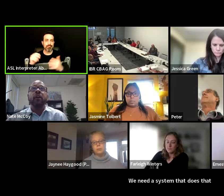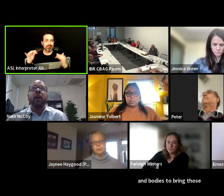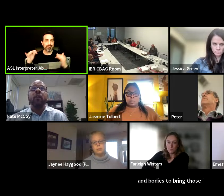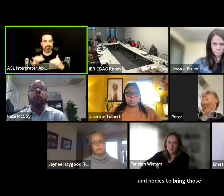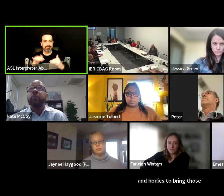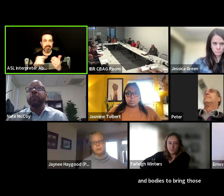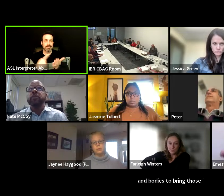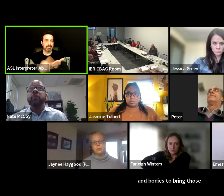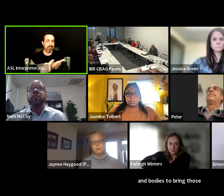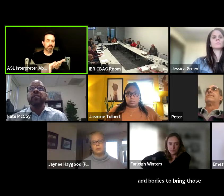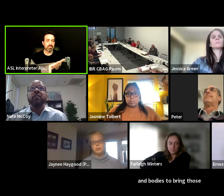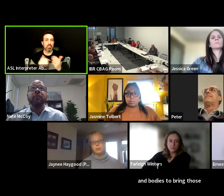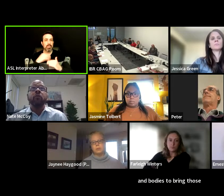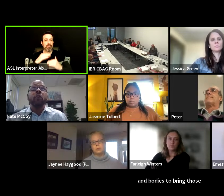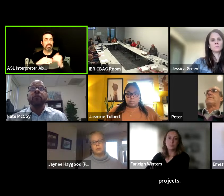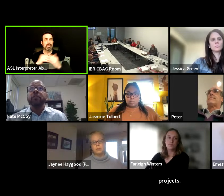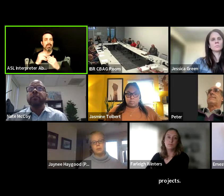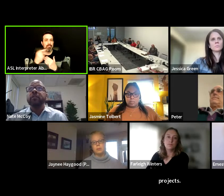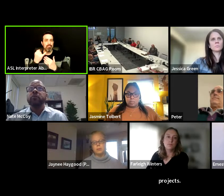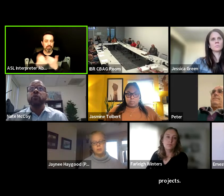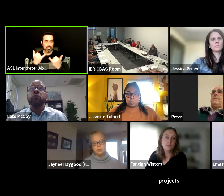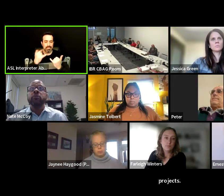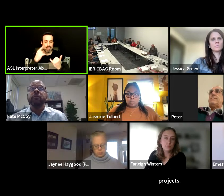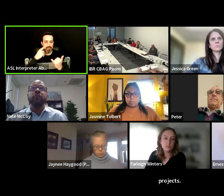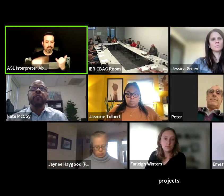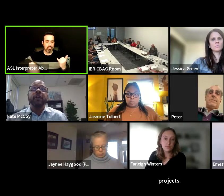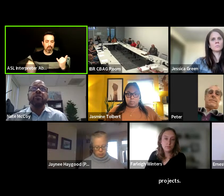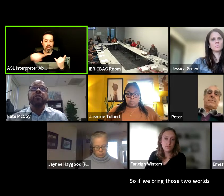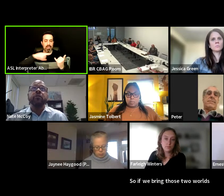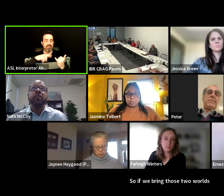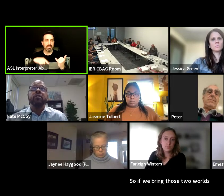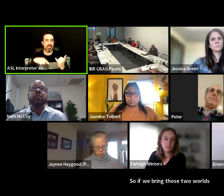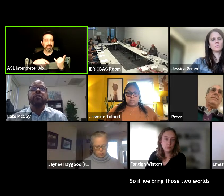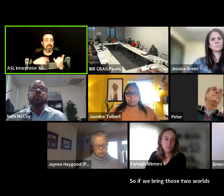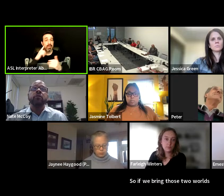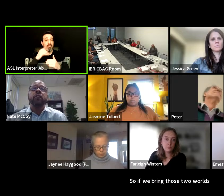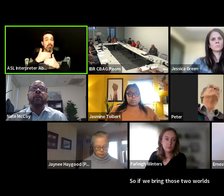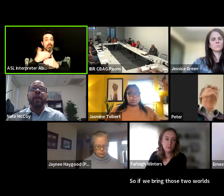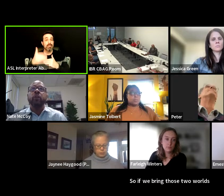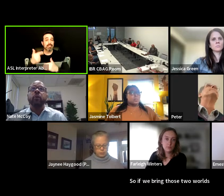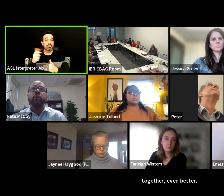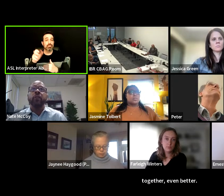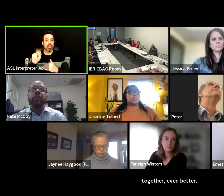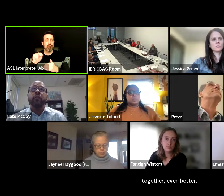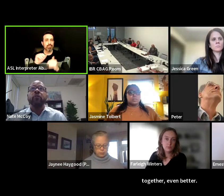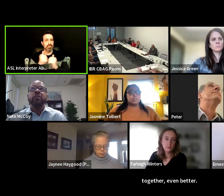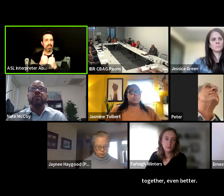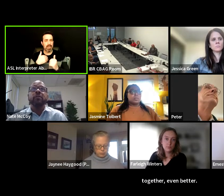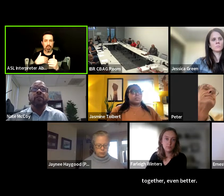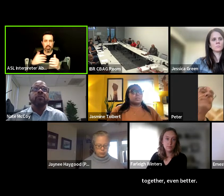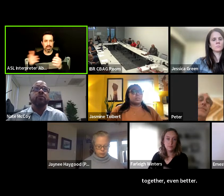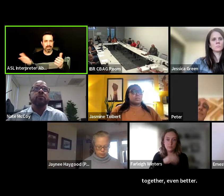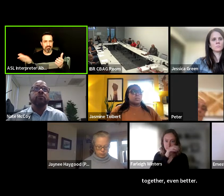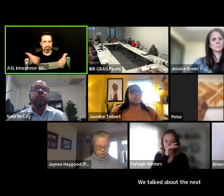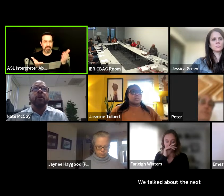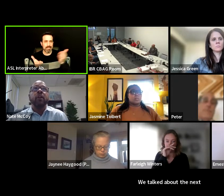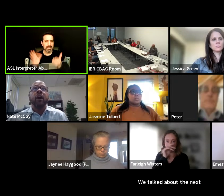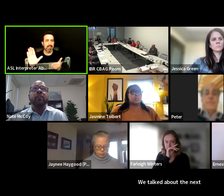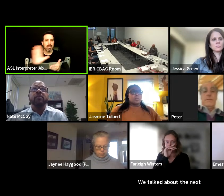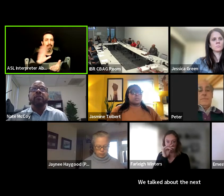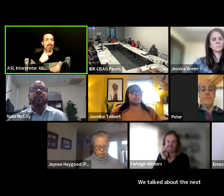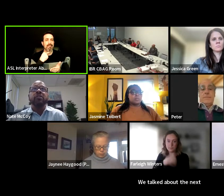tables. We're building these projects not for all of us in these rooms, but for the next generation. So how do we bring their voices